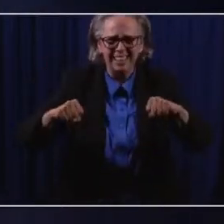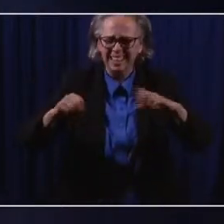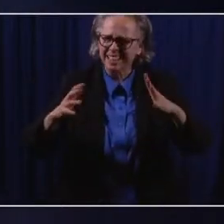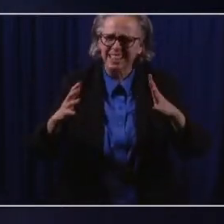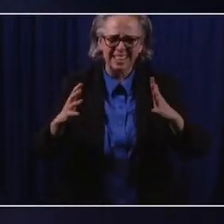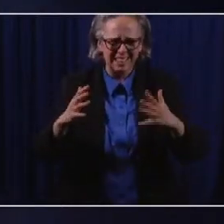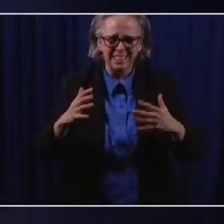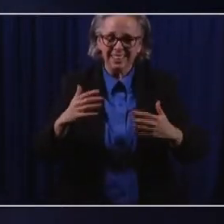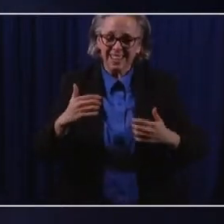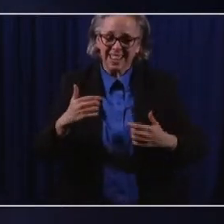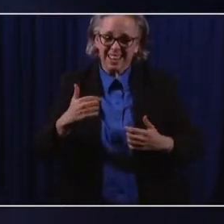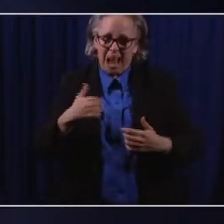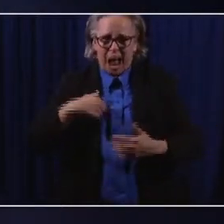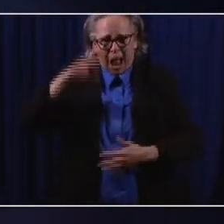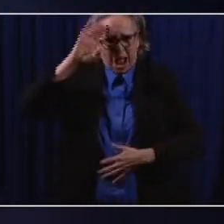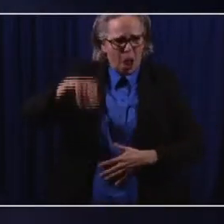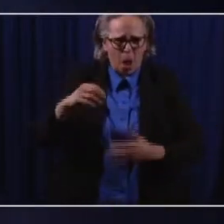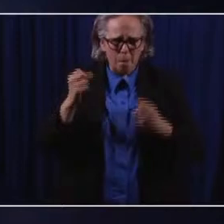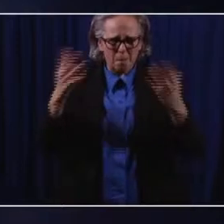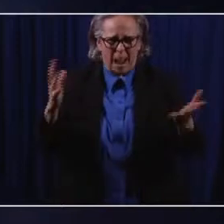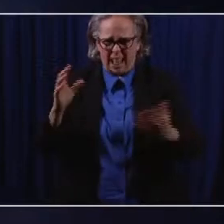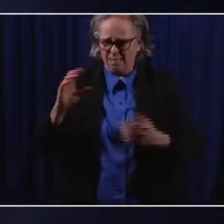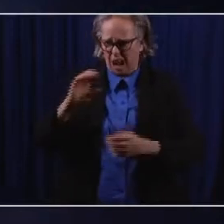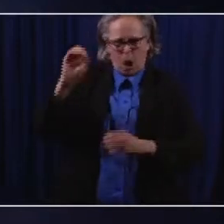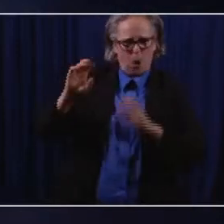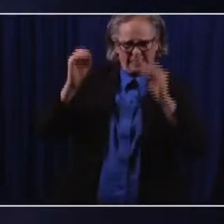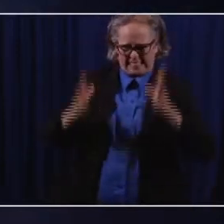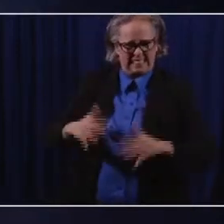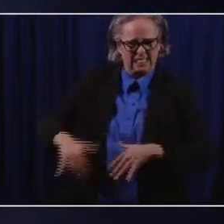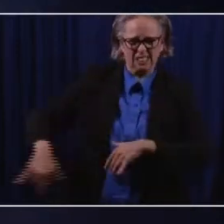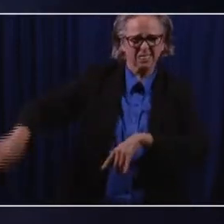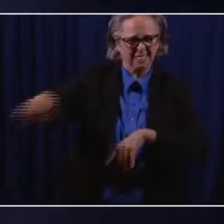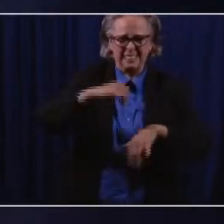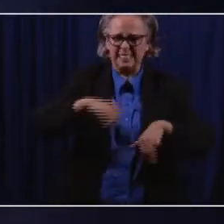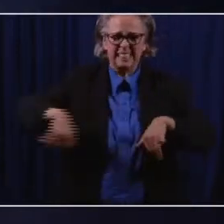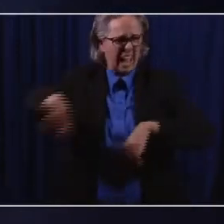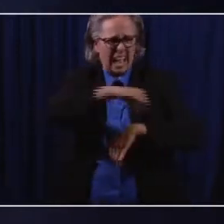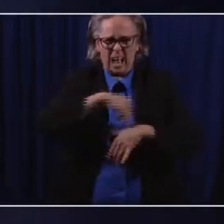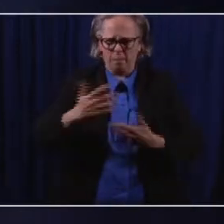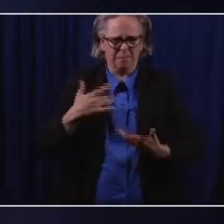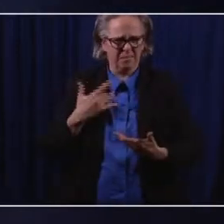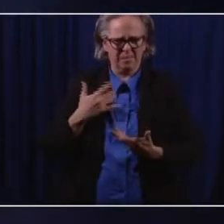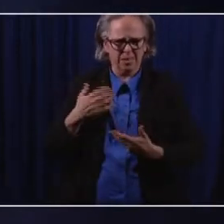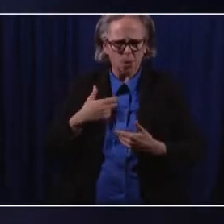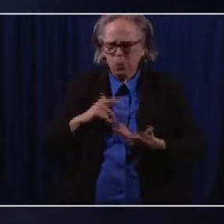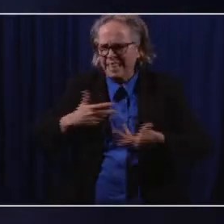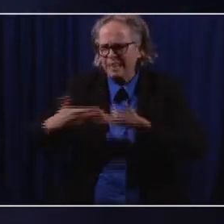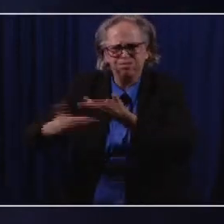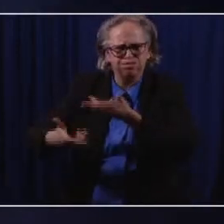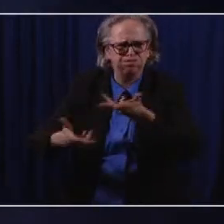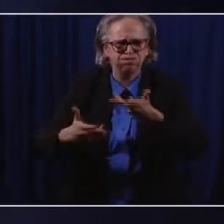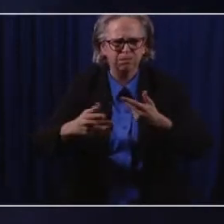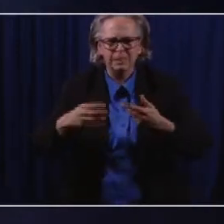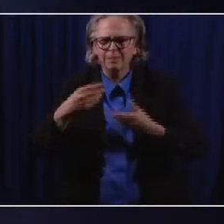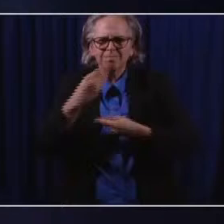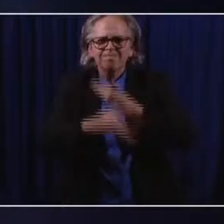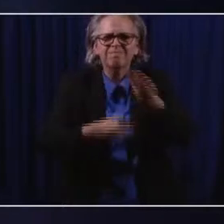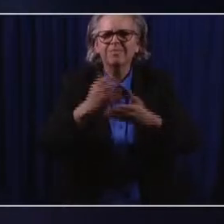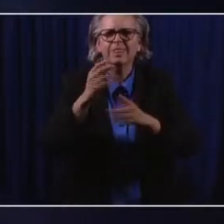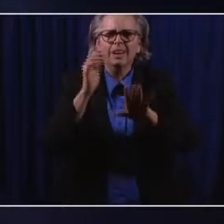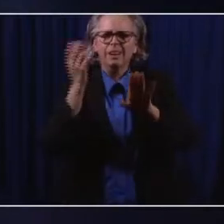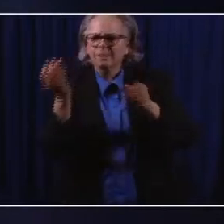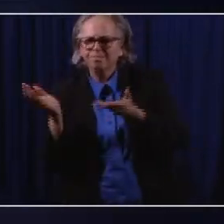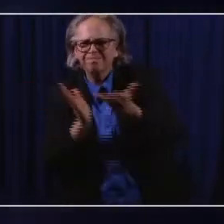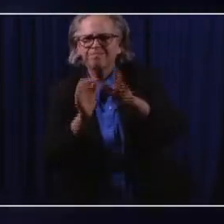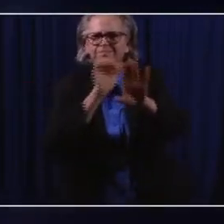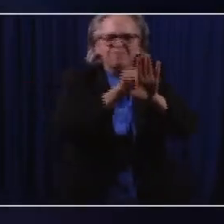of Ohio's teachers had the opportunity to drop off some supplies to their students over the summer, and that